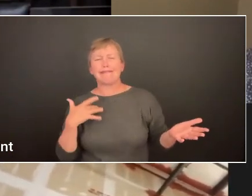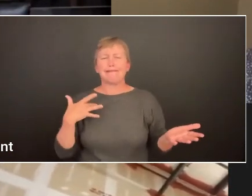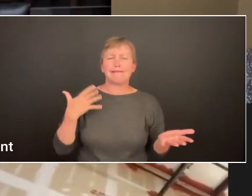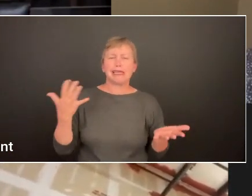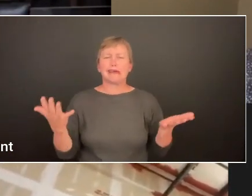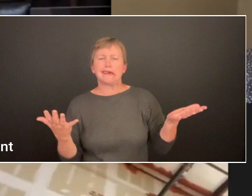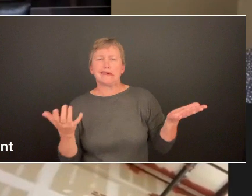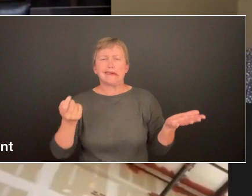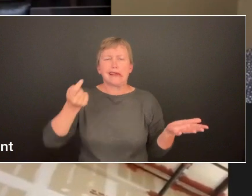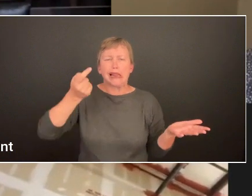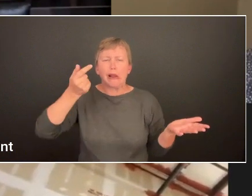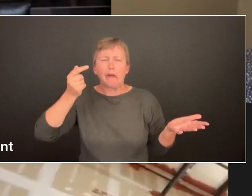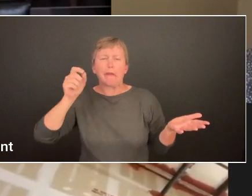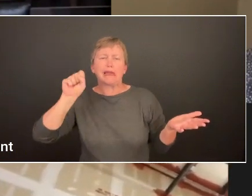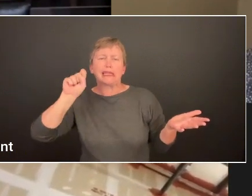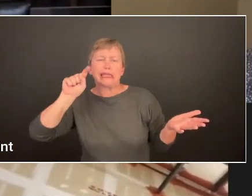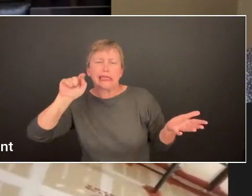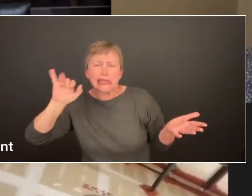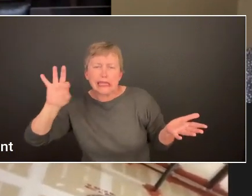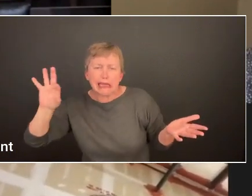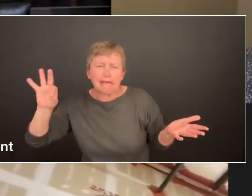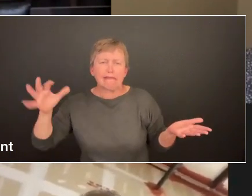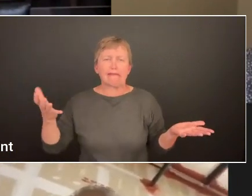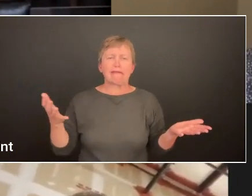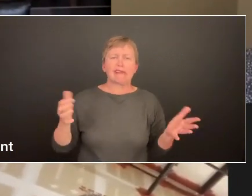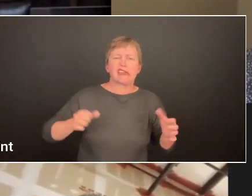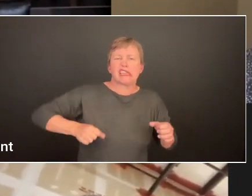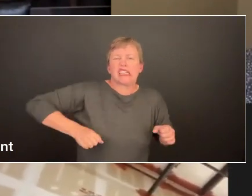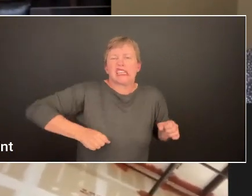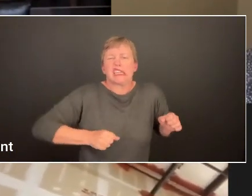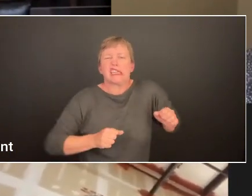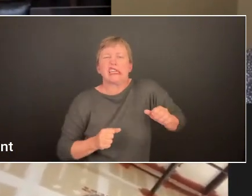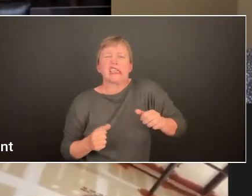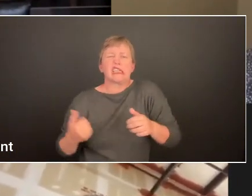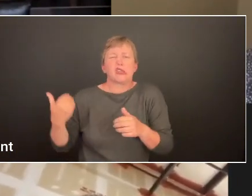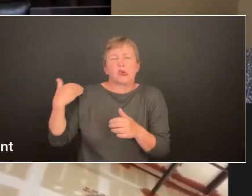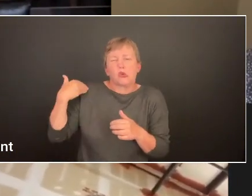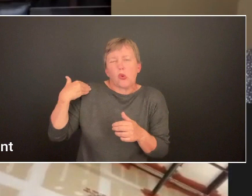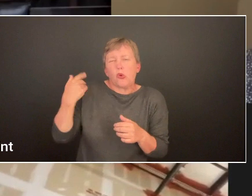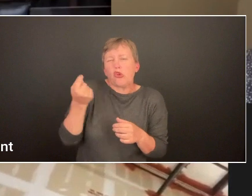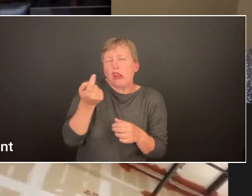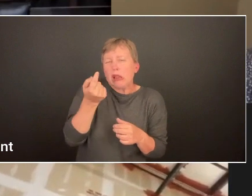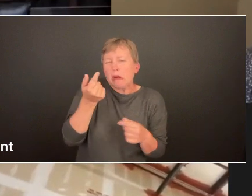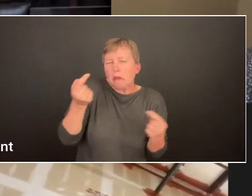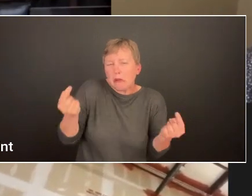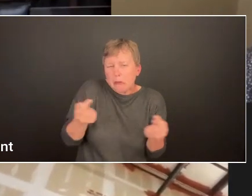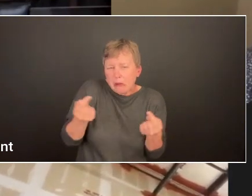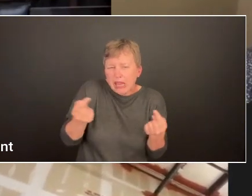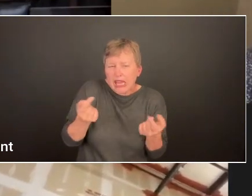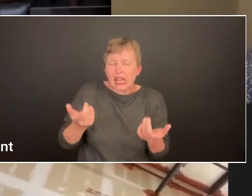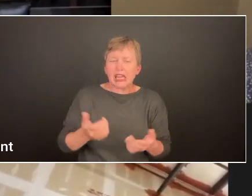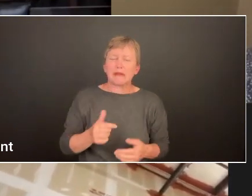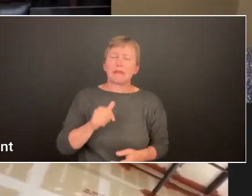all, I'm healthy. My body does creak a little bit, and I do feel